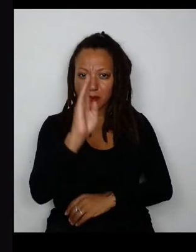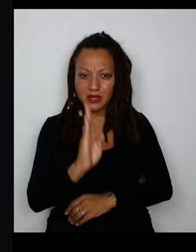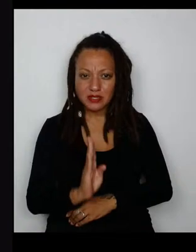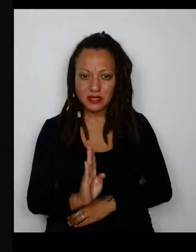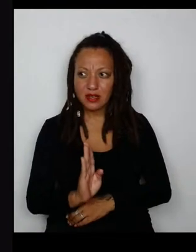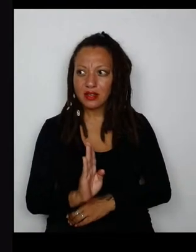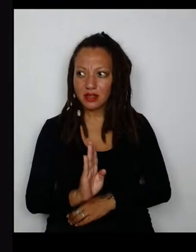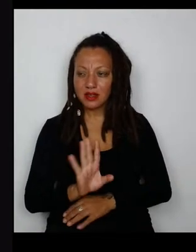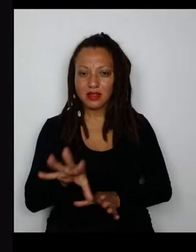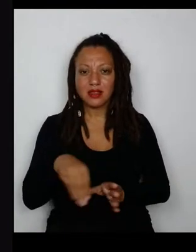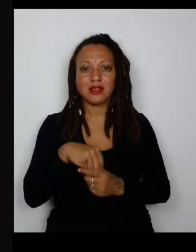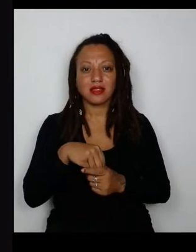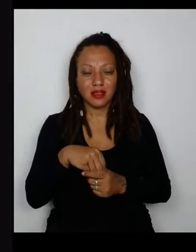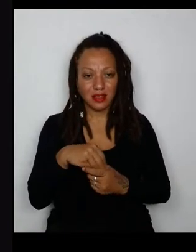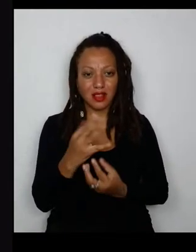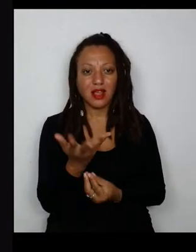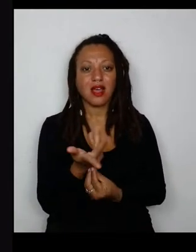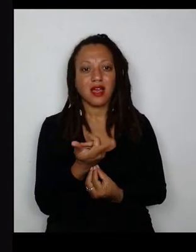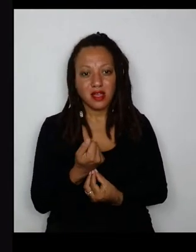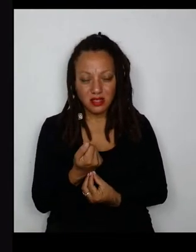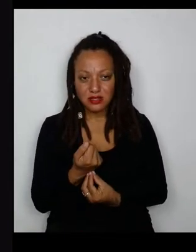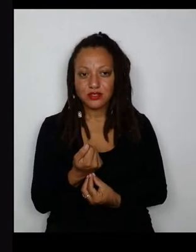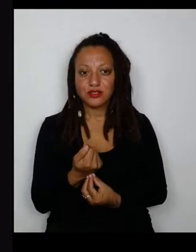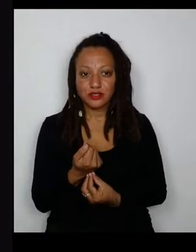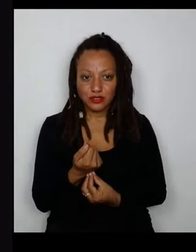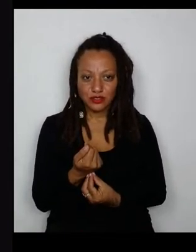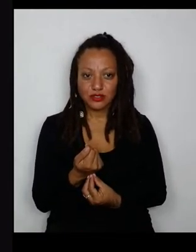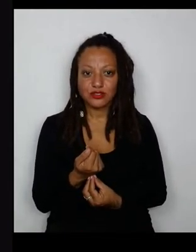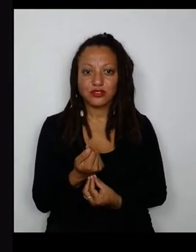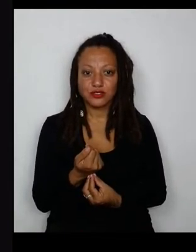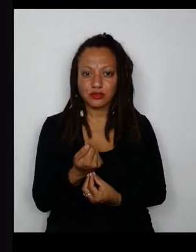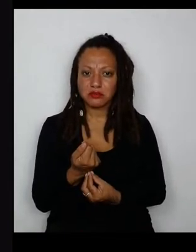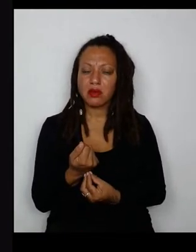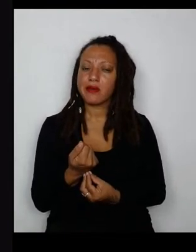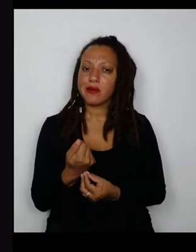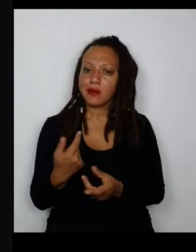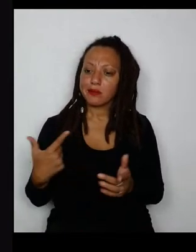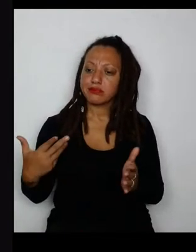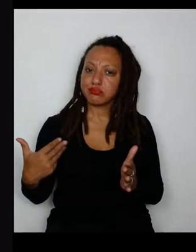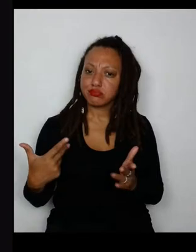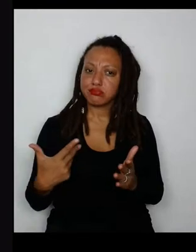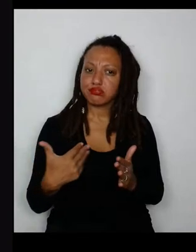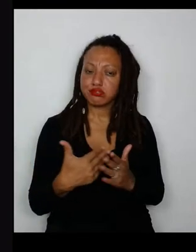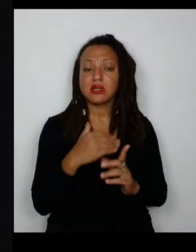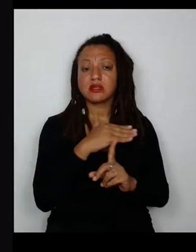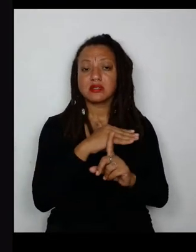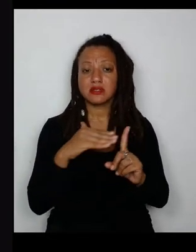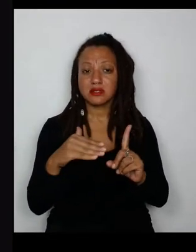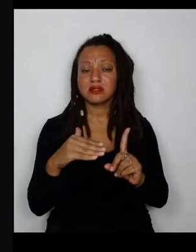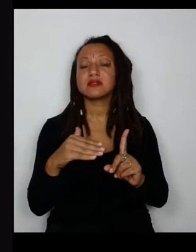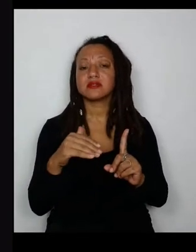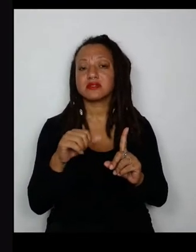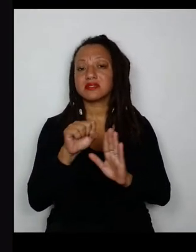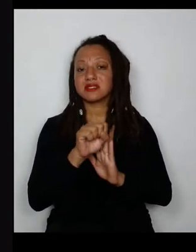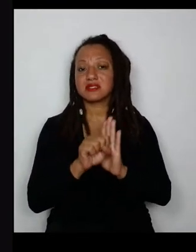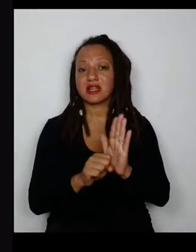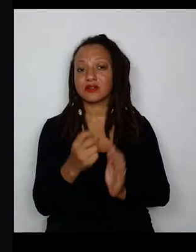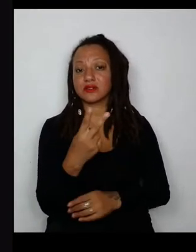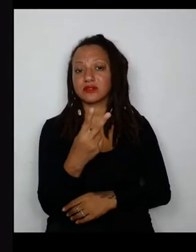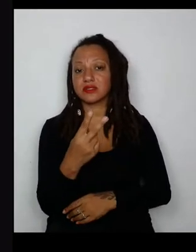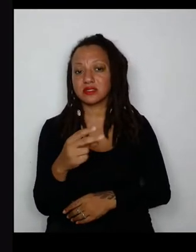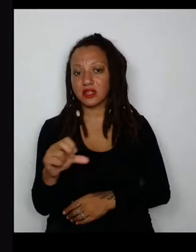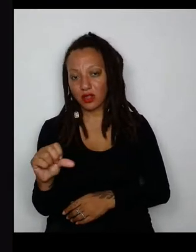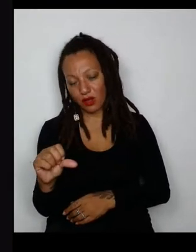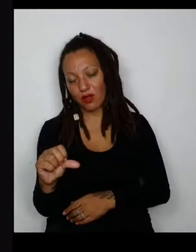they tackled the issue of the brazilian identity in art and that issue continued throughout the first half of the